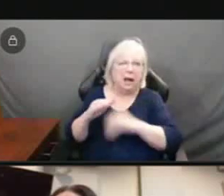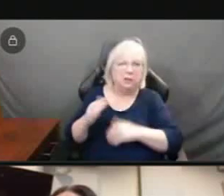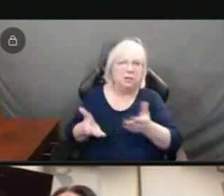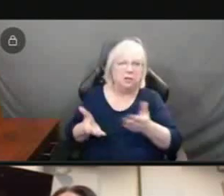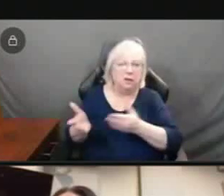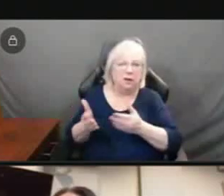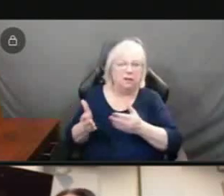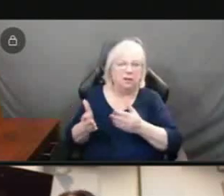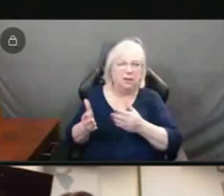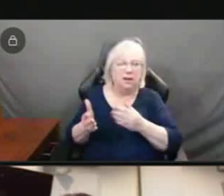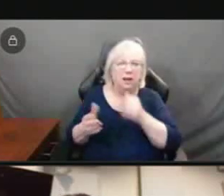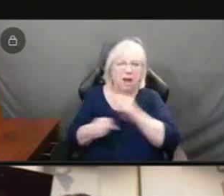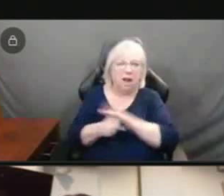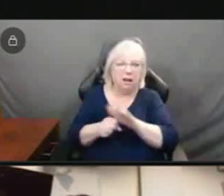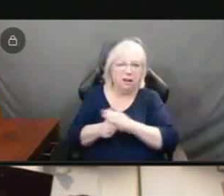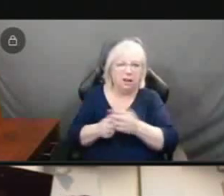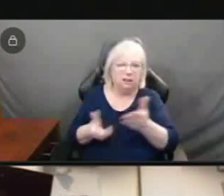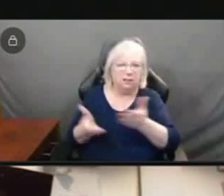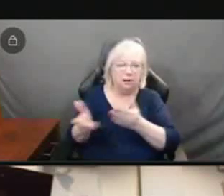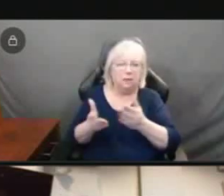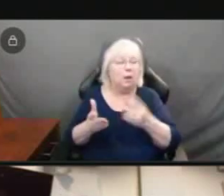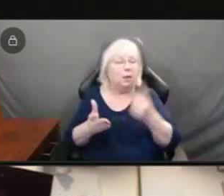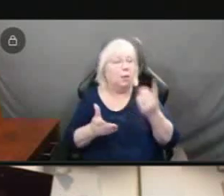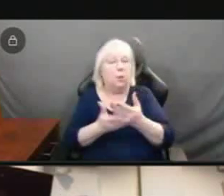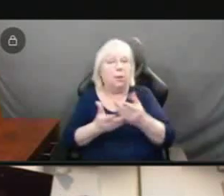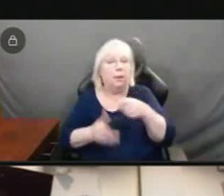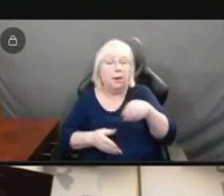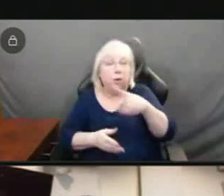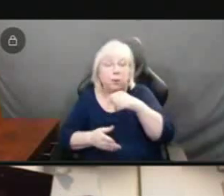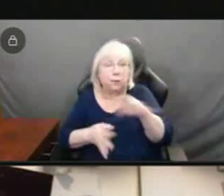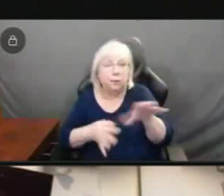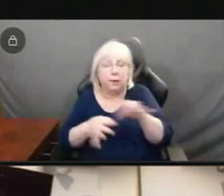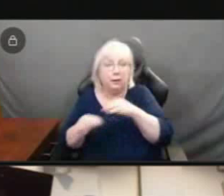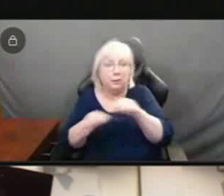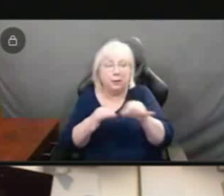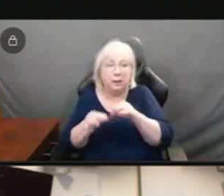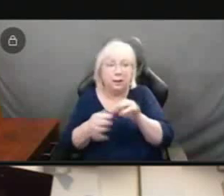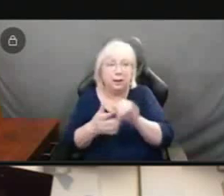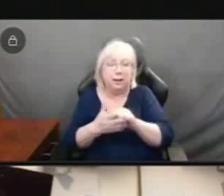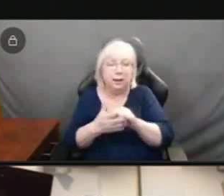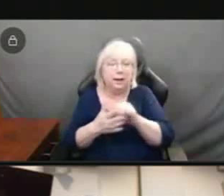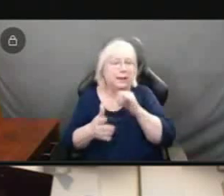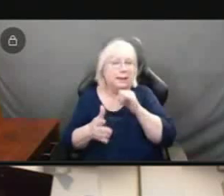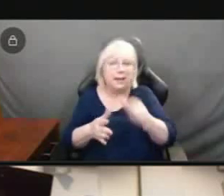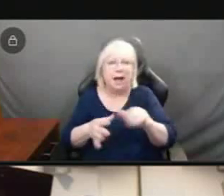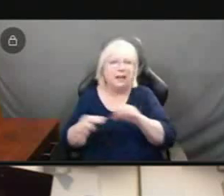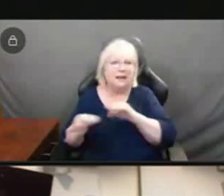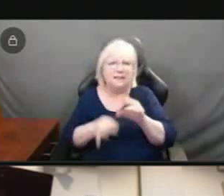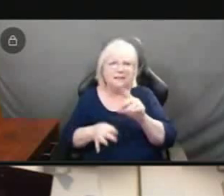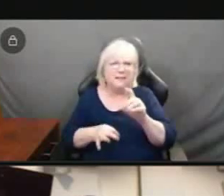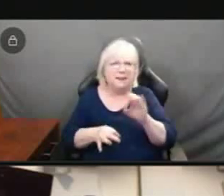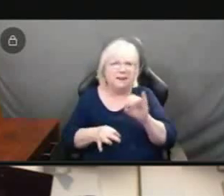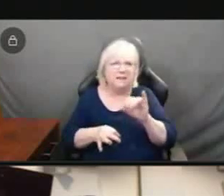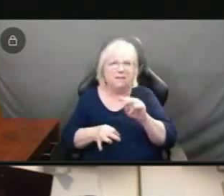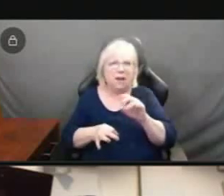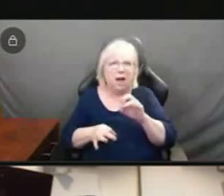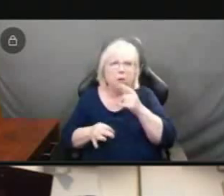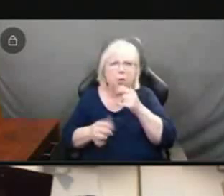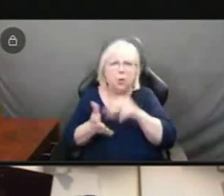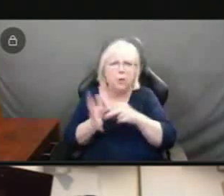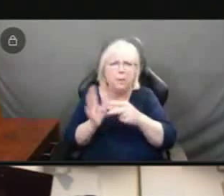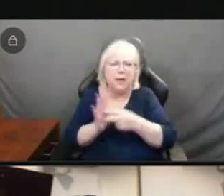thing that you don't explain is it's not defined who is the